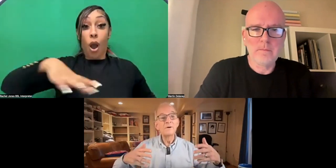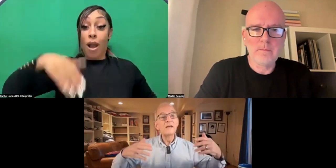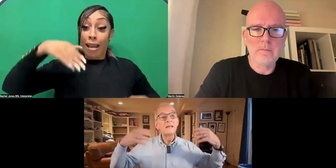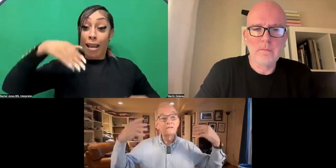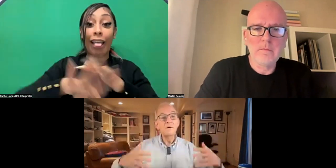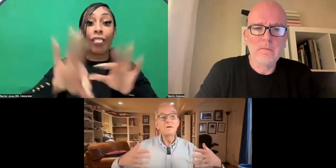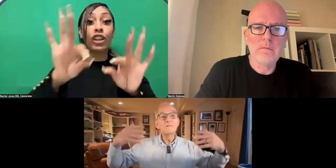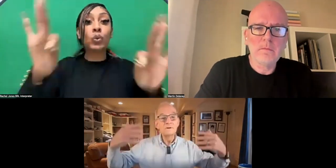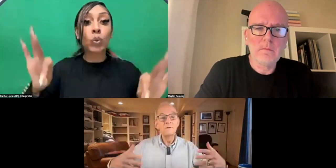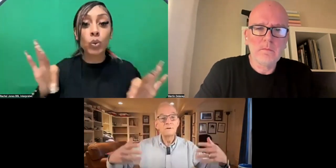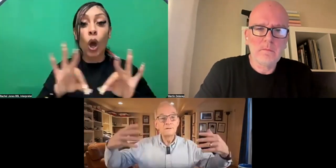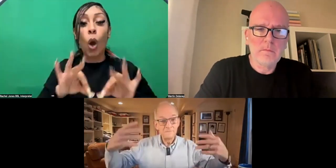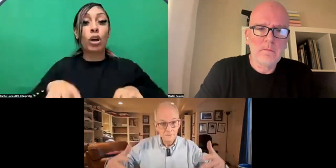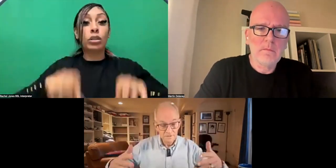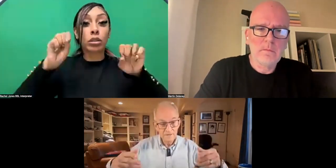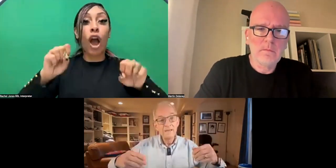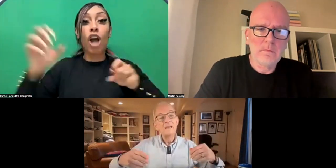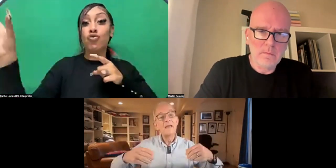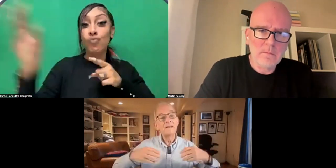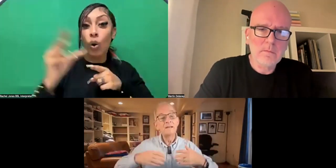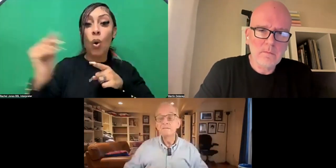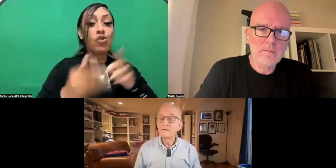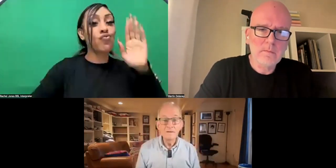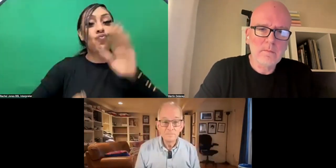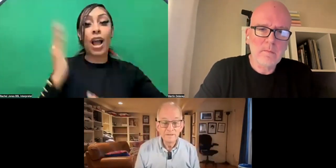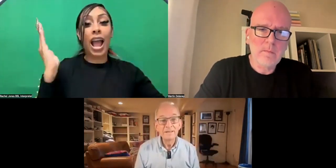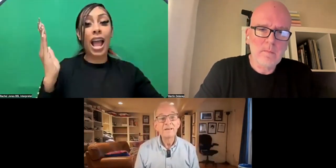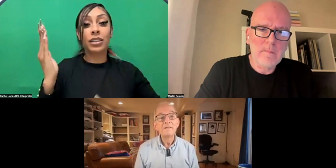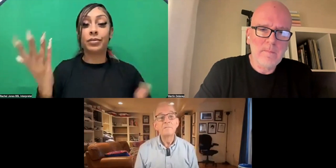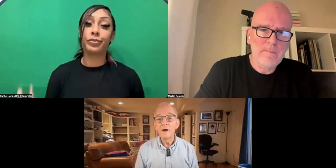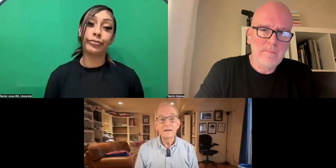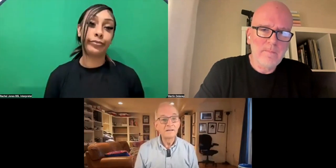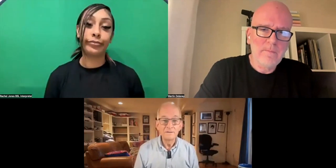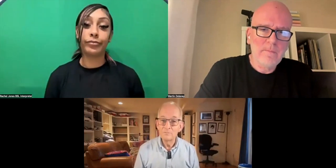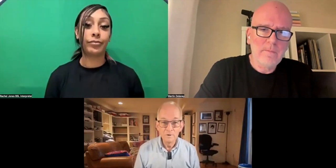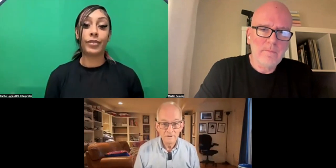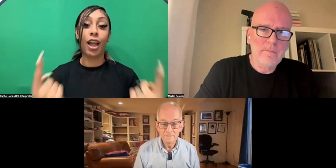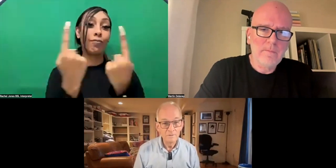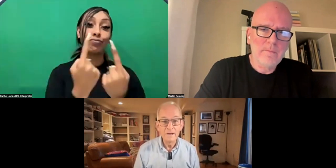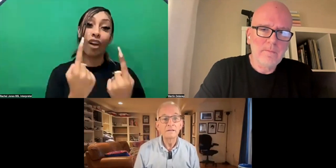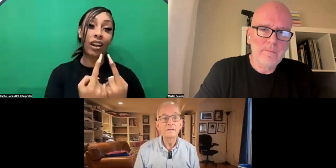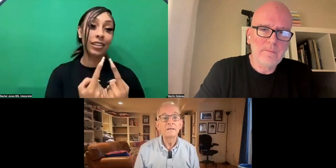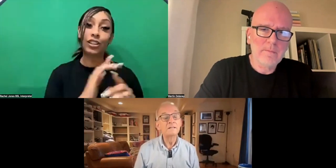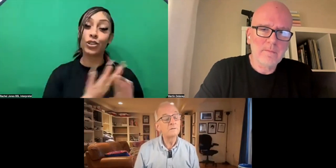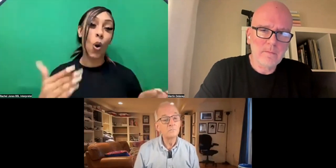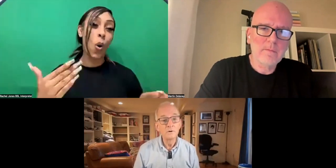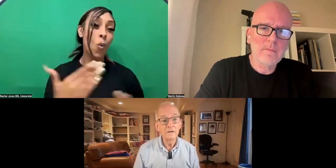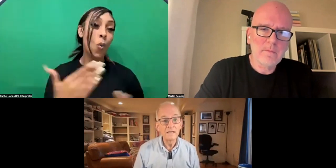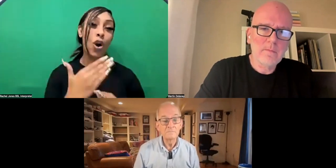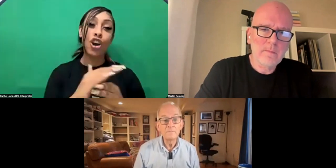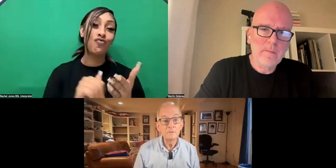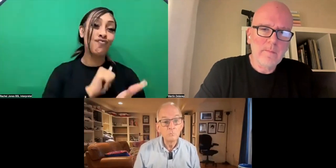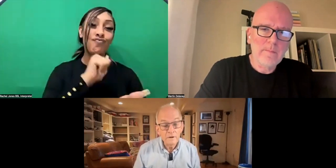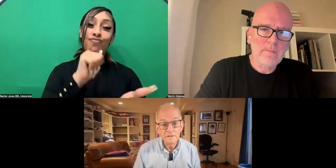studio and start recording the music. And invariably, the product didn't work correctly. It didn't work